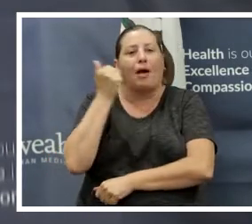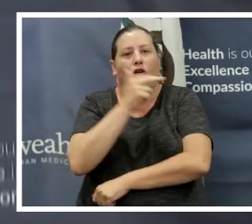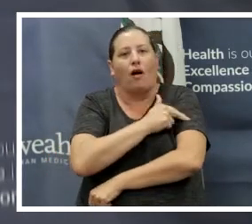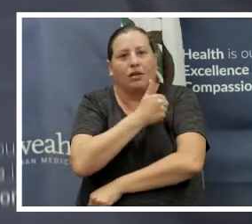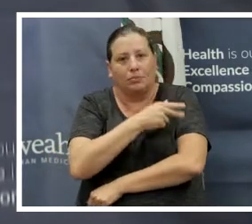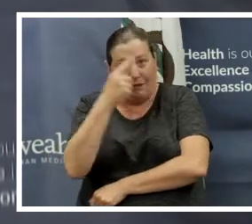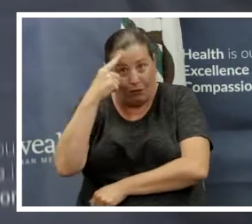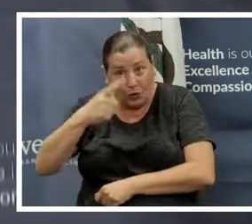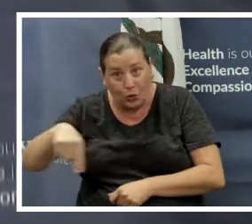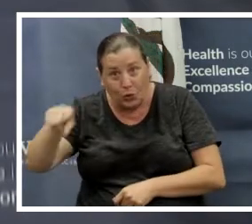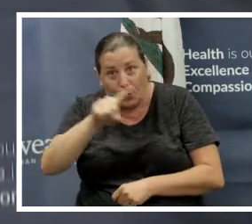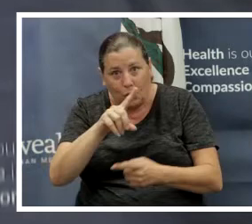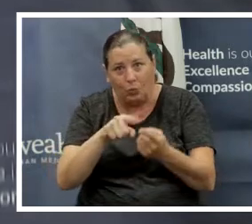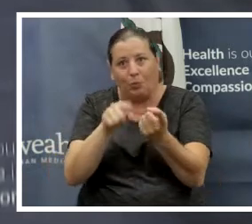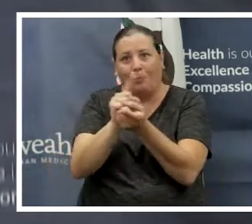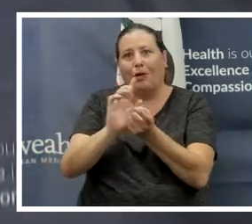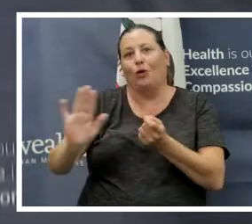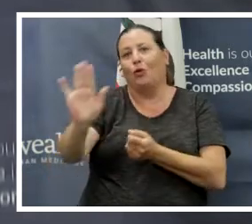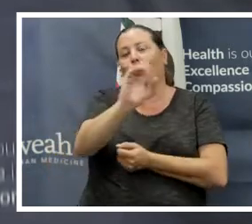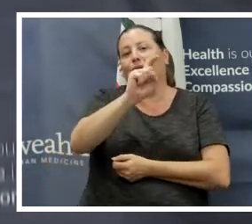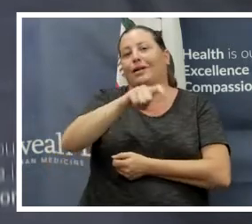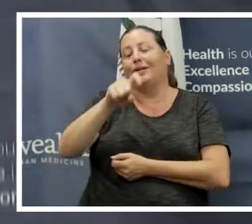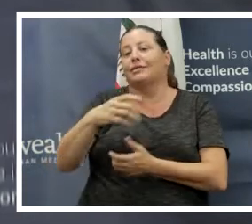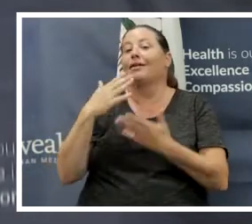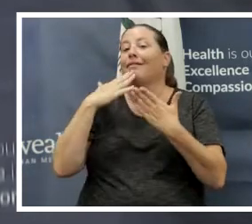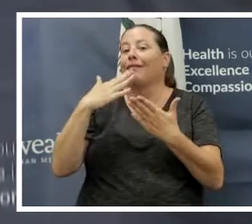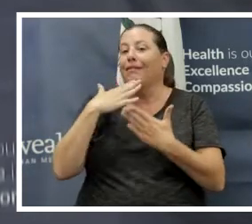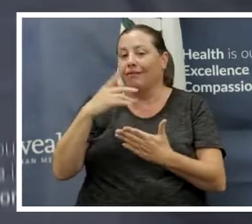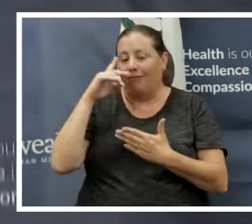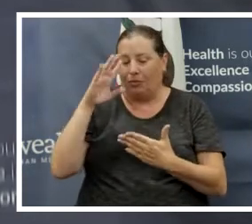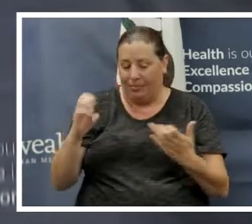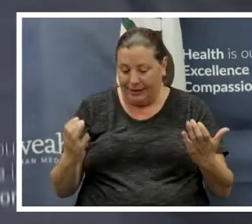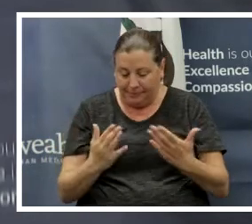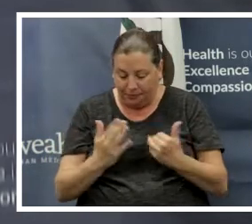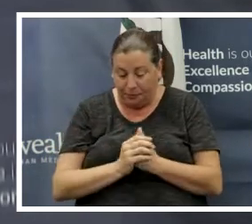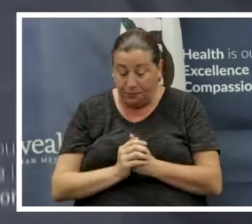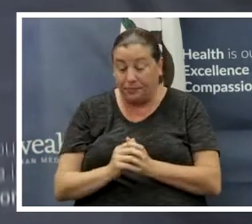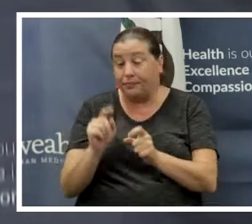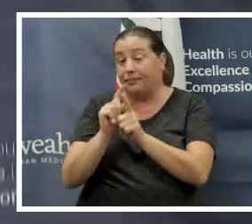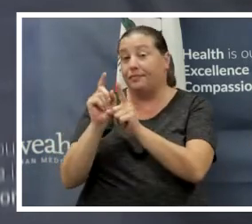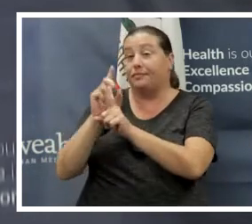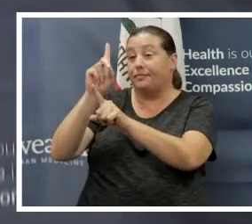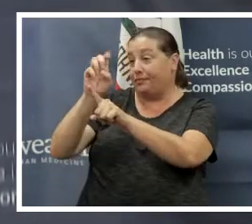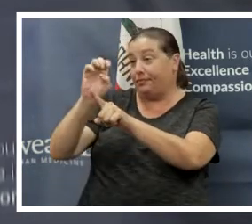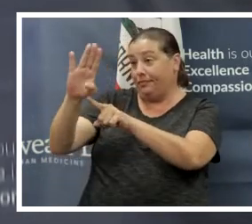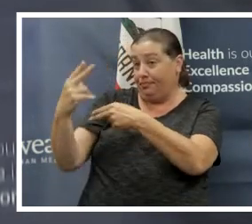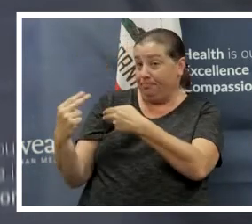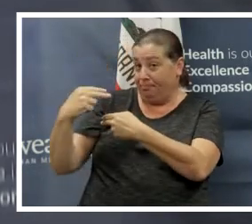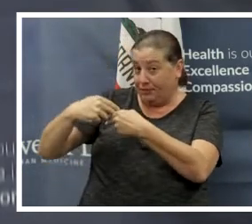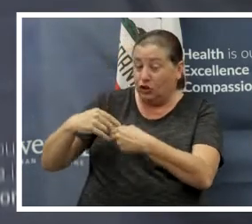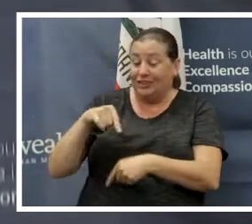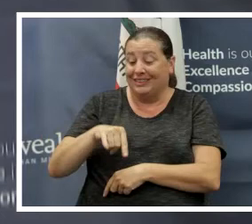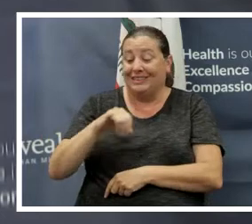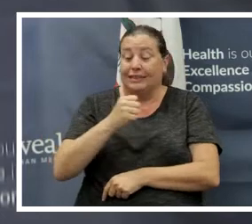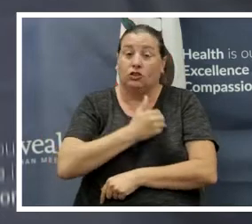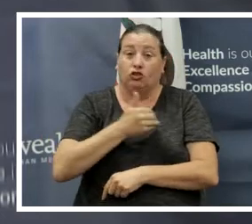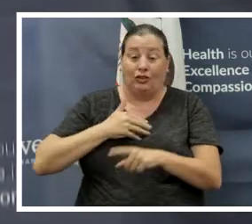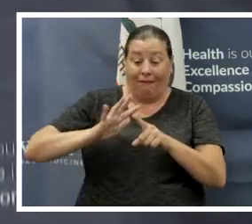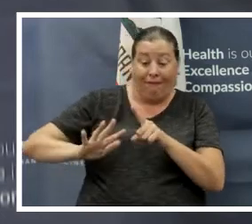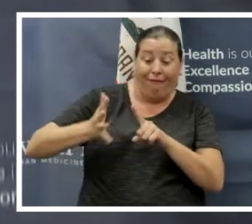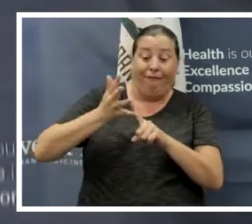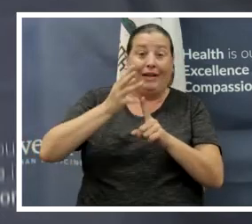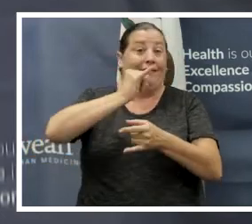So thanks for being here. As Deb mentioned, this is our fifth and final town